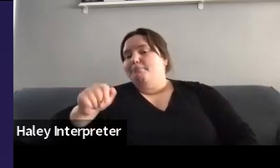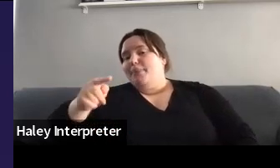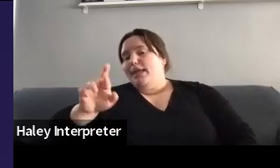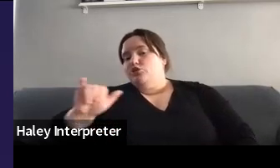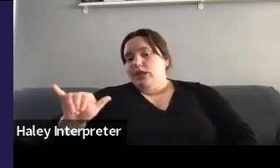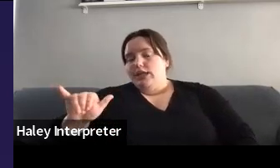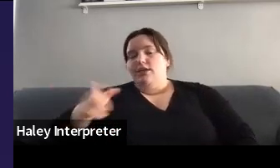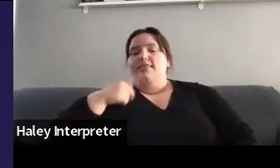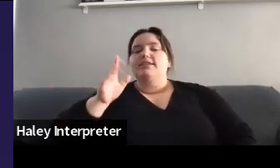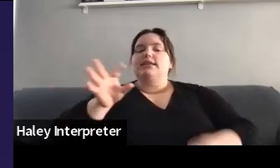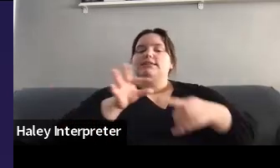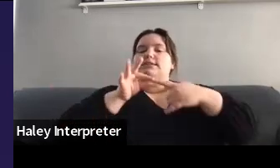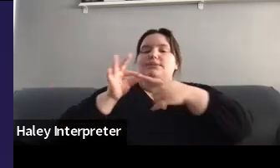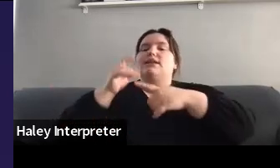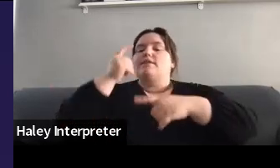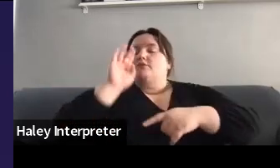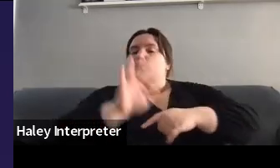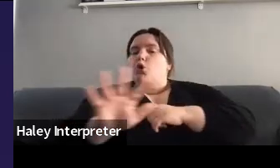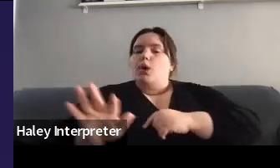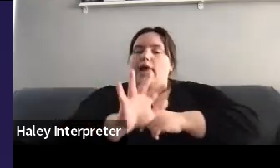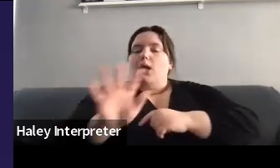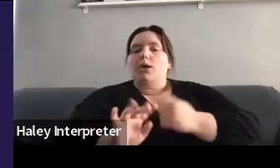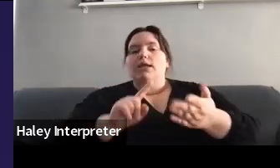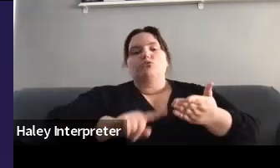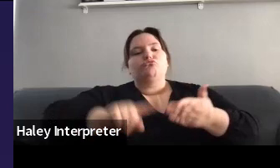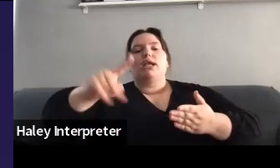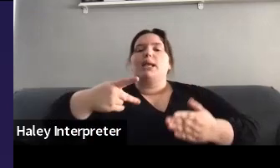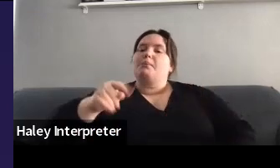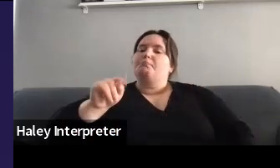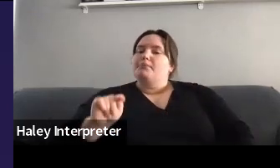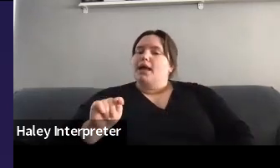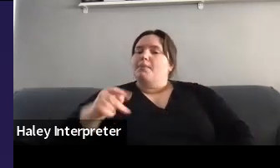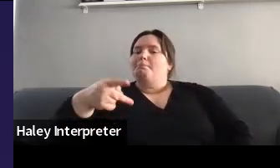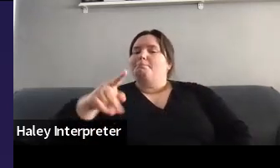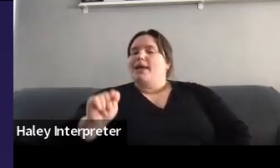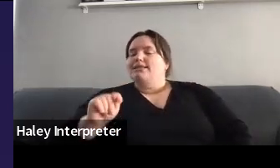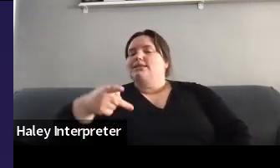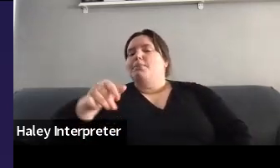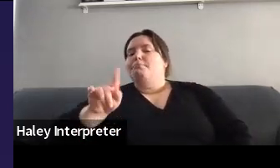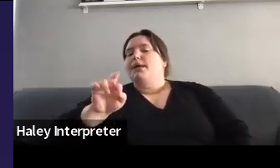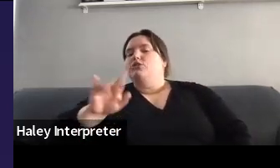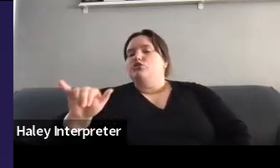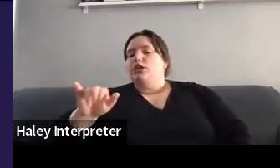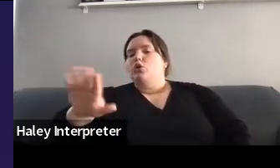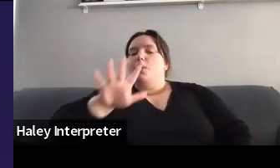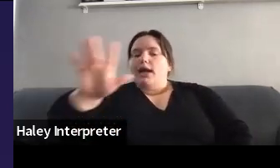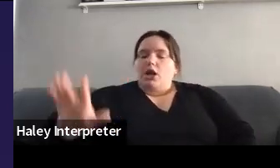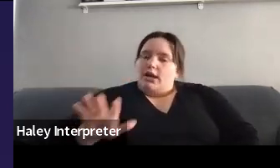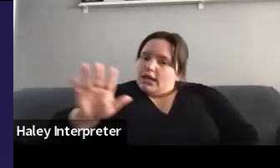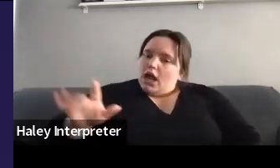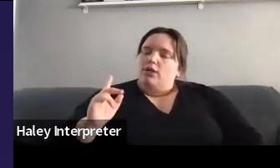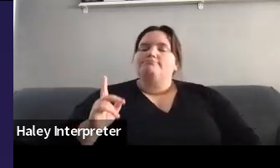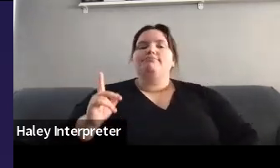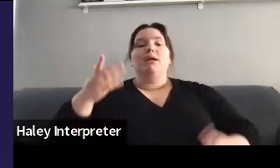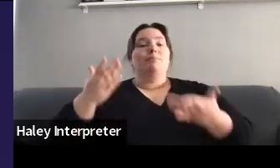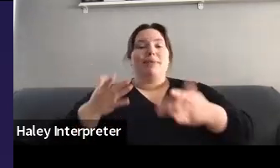your area, so checking out pet pantries in your area might be a good idea if you are in a position where you